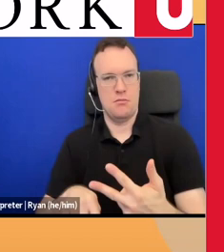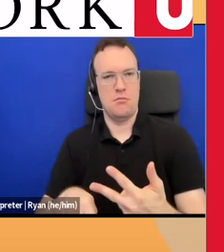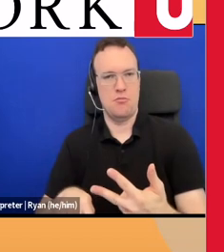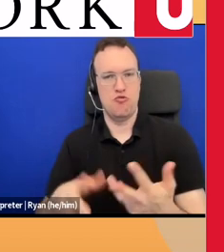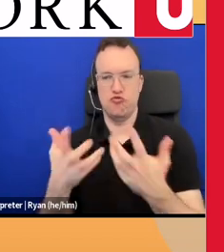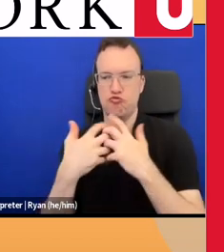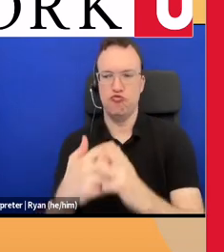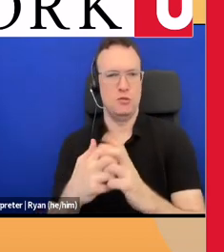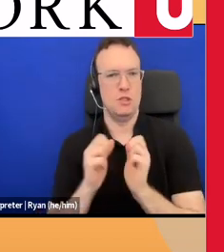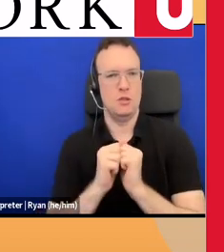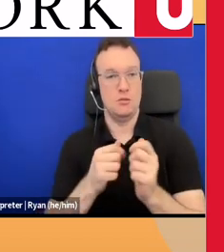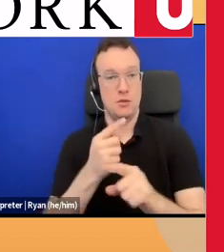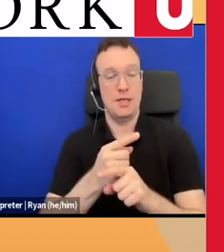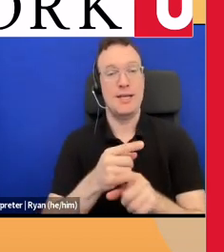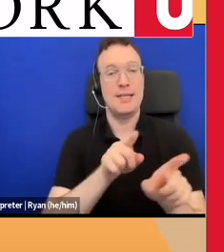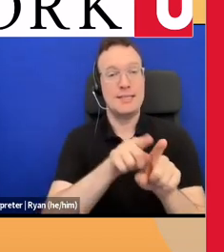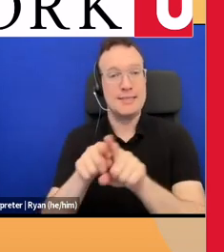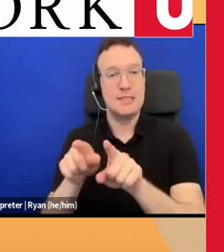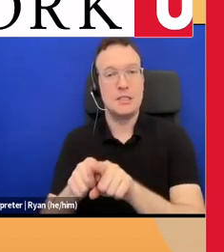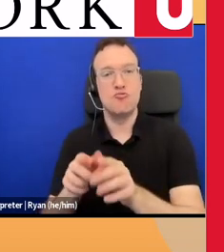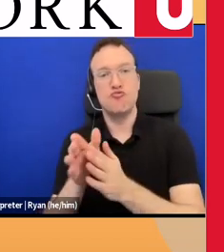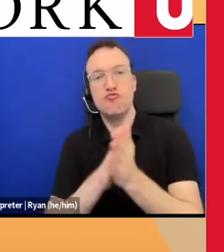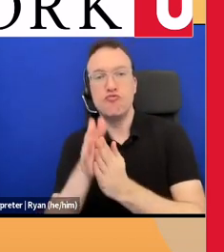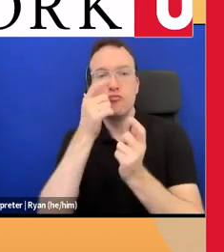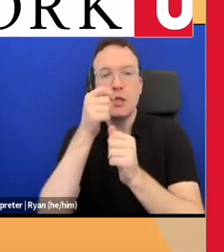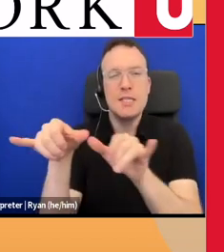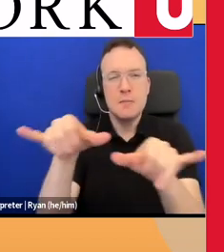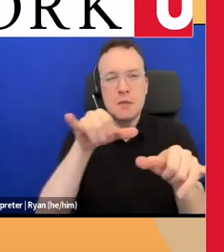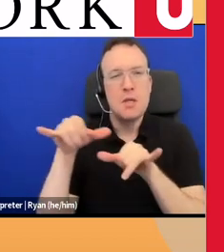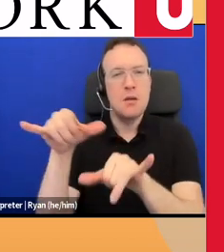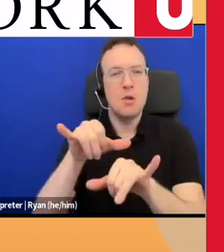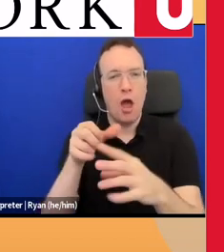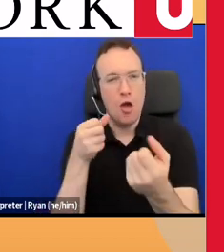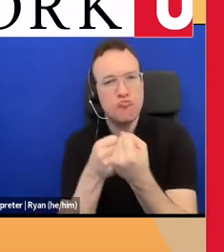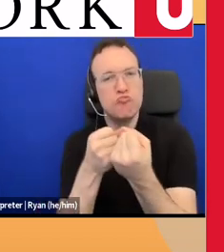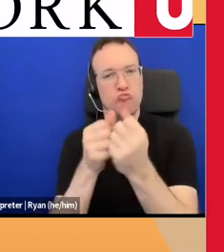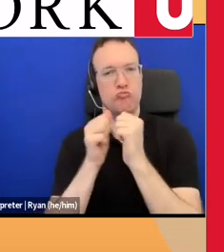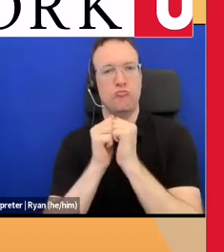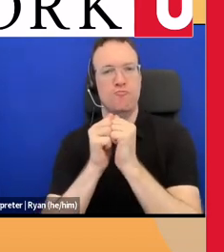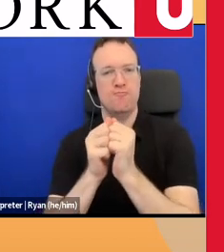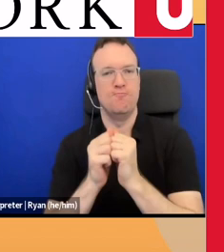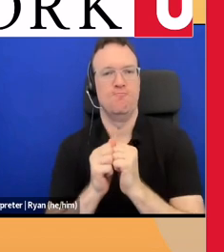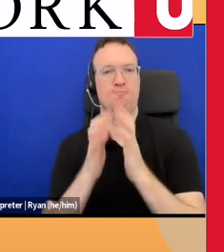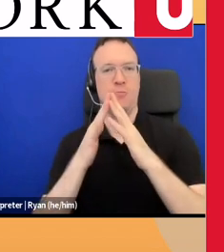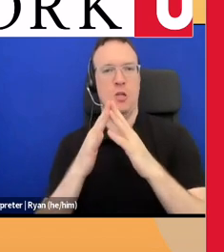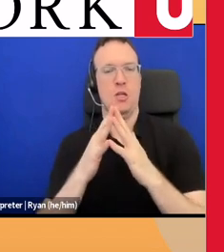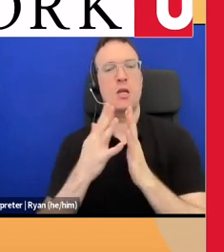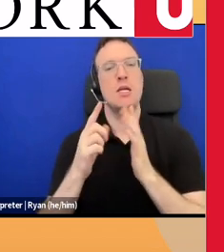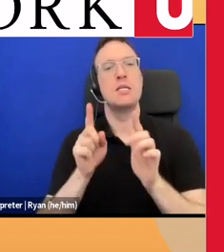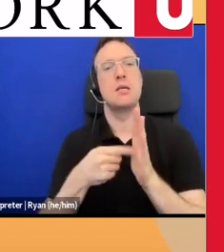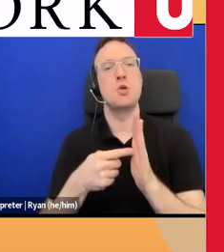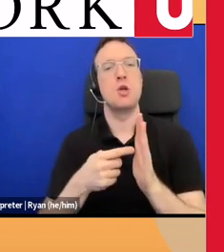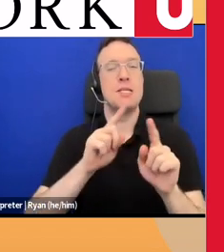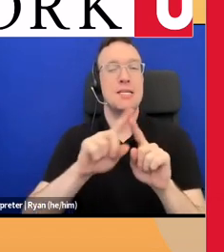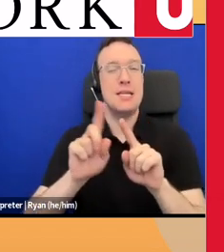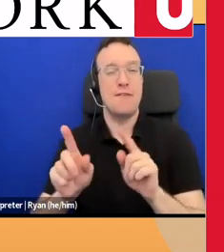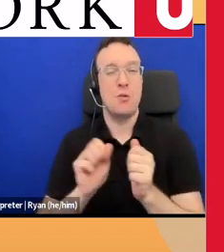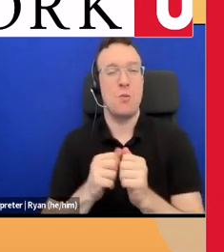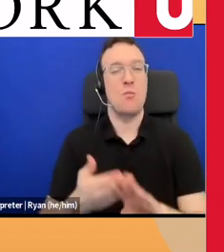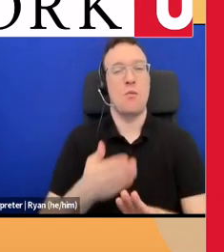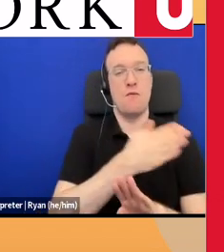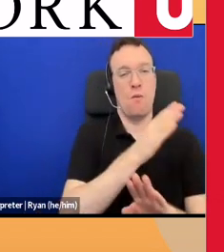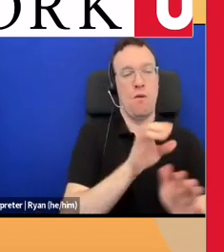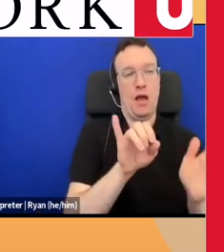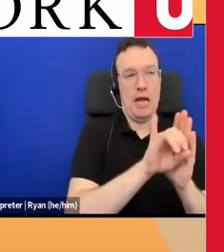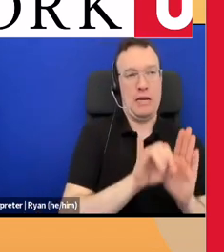Similarities in the latter, shared interests in common causes, might sometimes involve differences in the former, shared